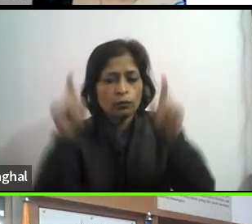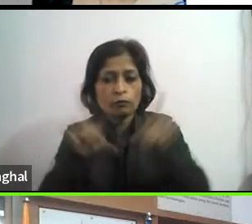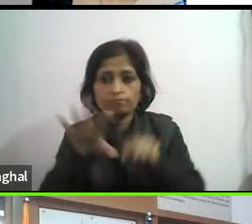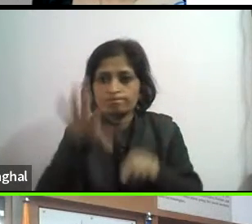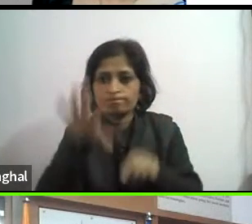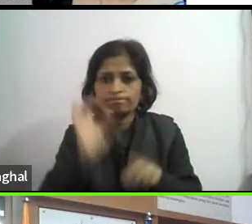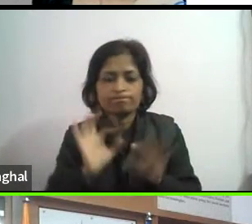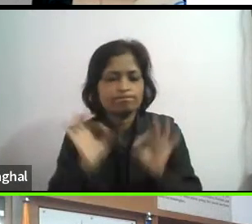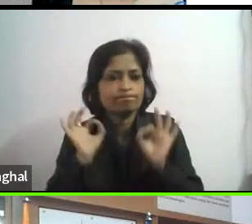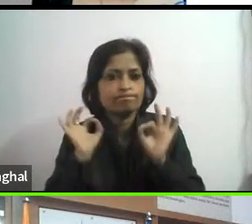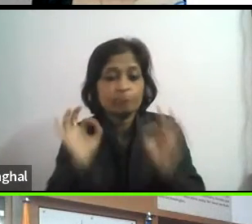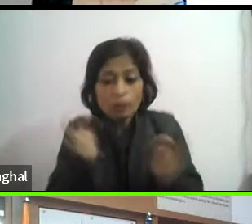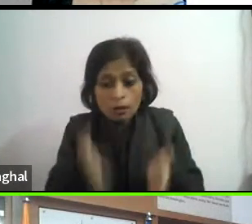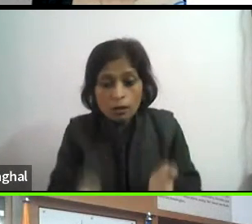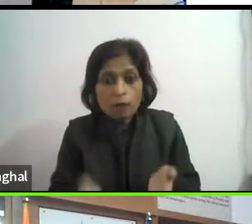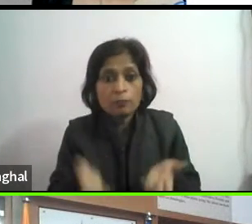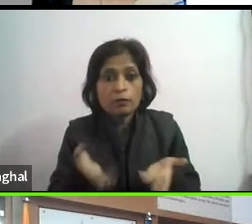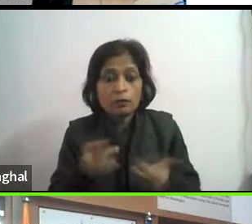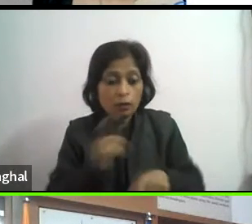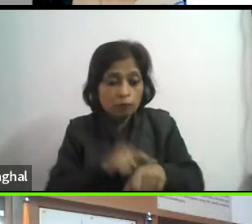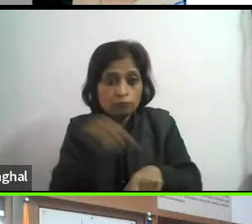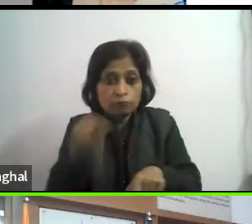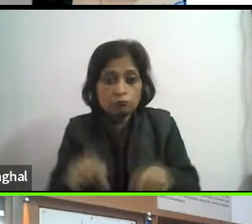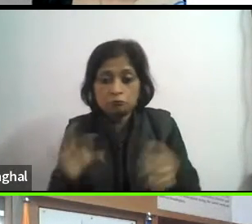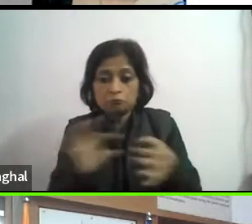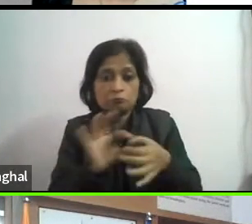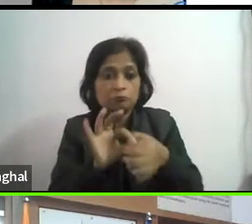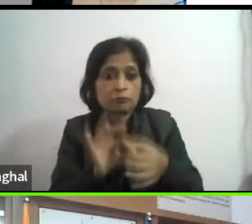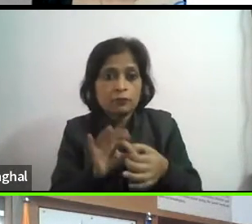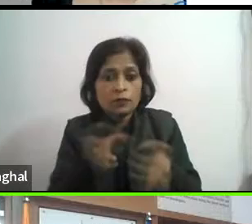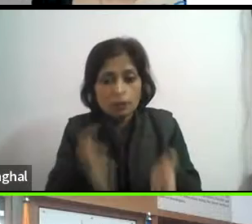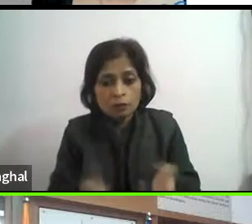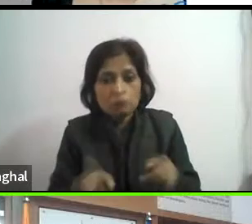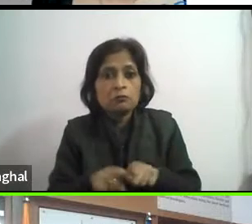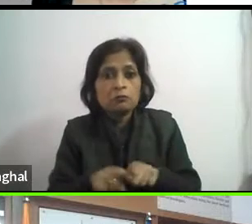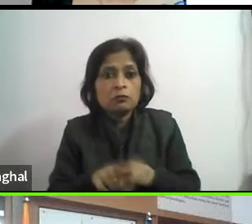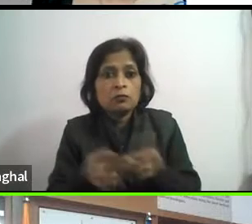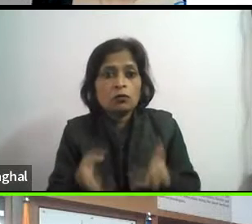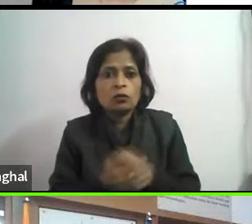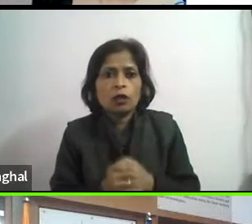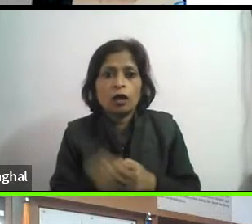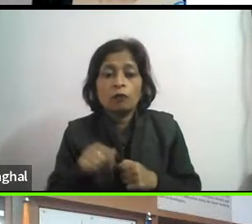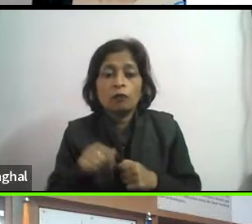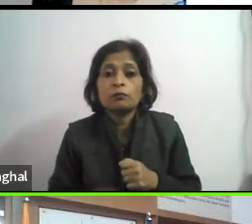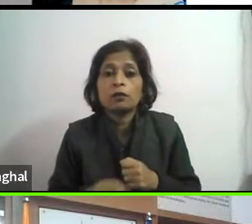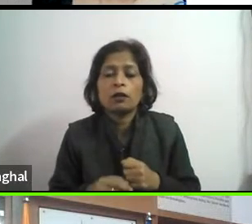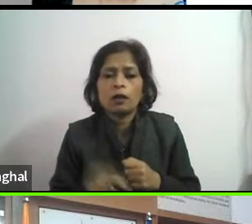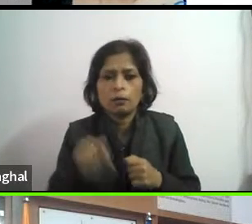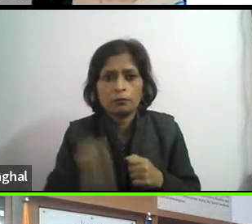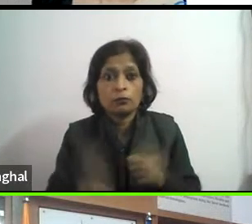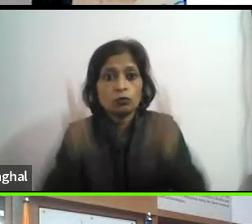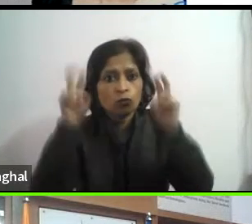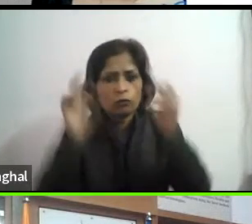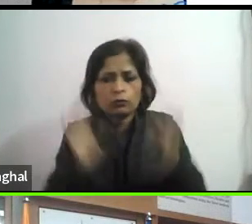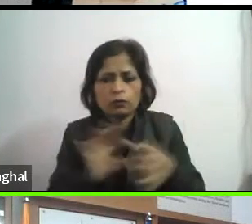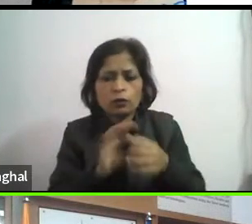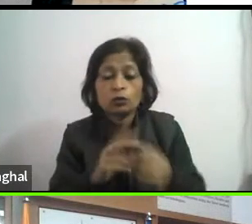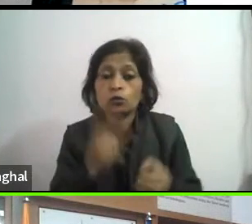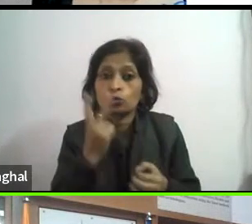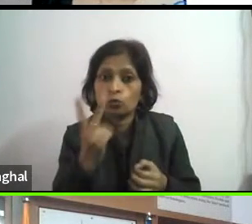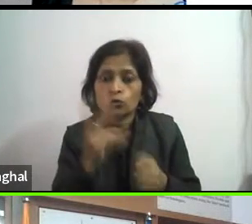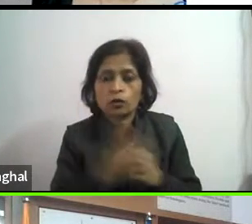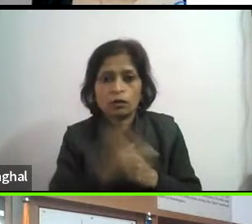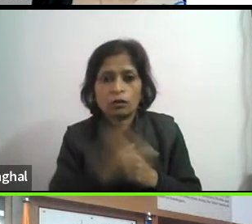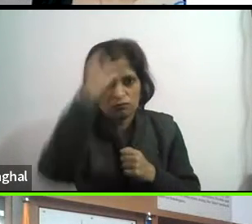so apt, so relevant. And I would connect this topic with two things at a time. First, when